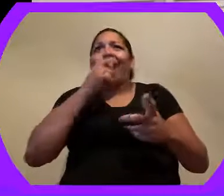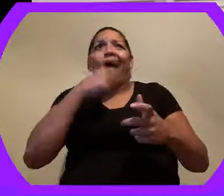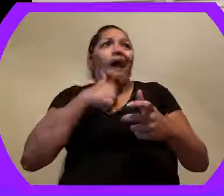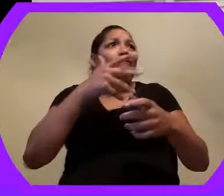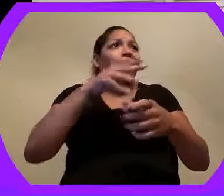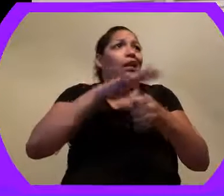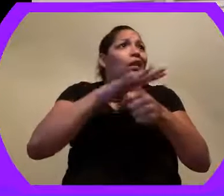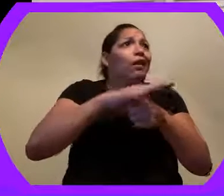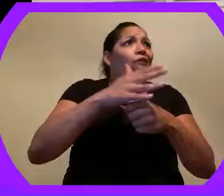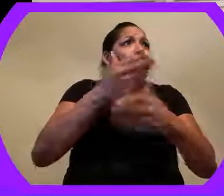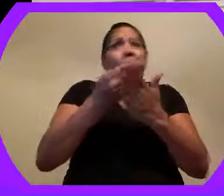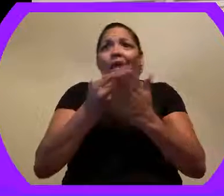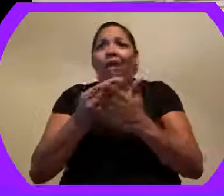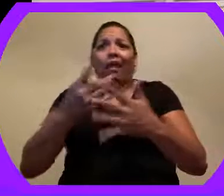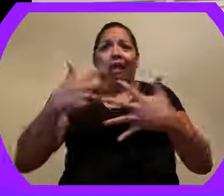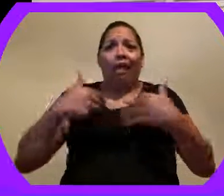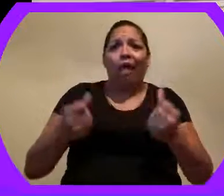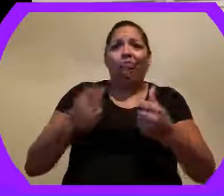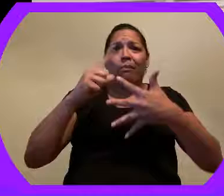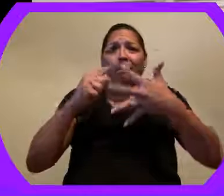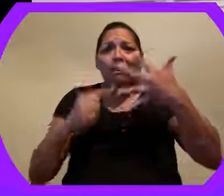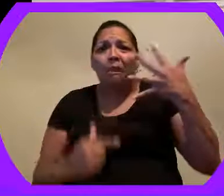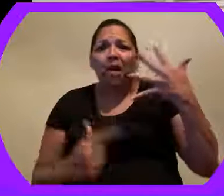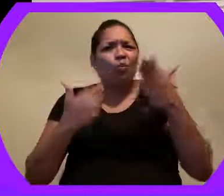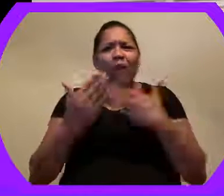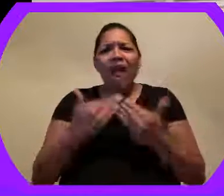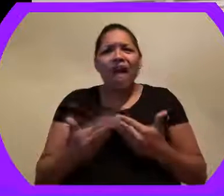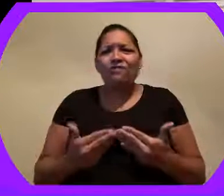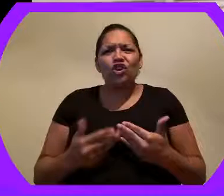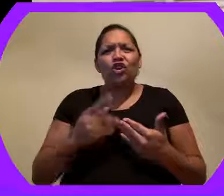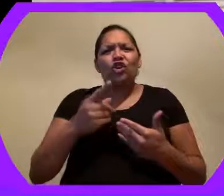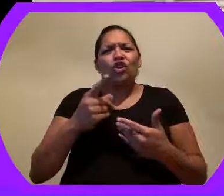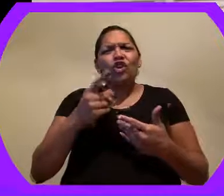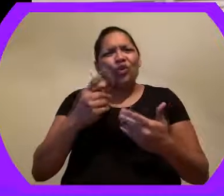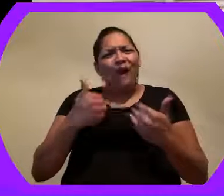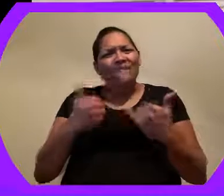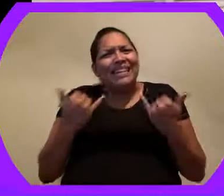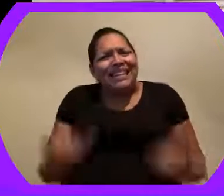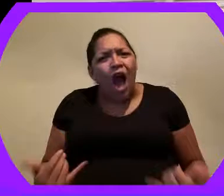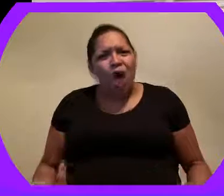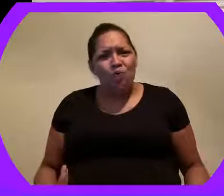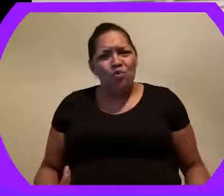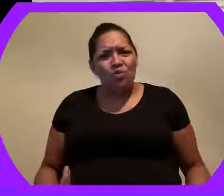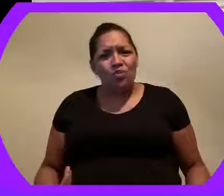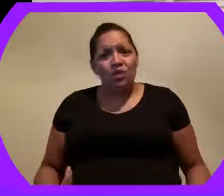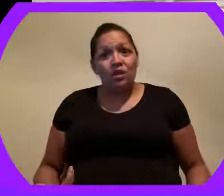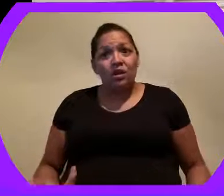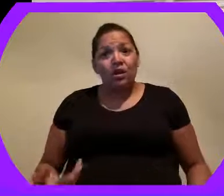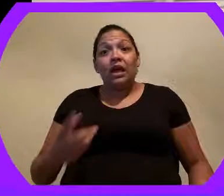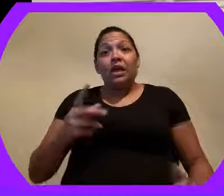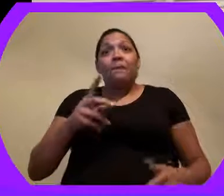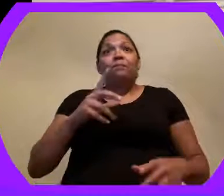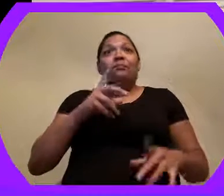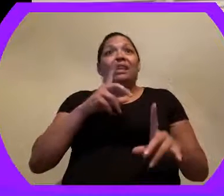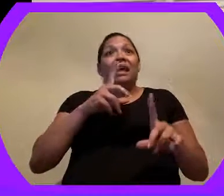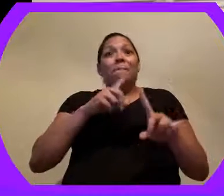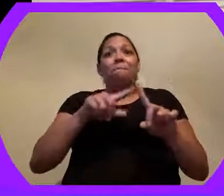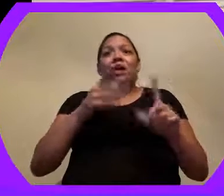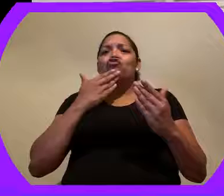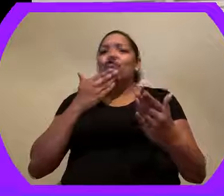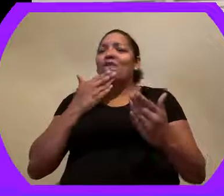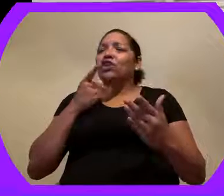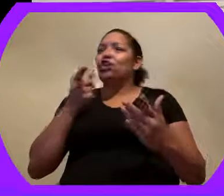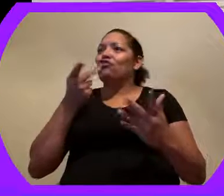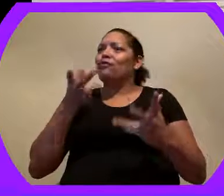right? It's some sort of lack. I don't have it now. I don't have enough money now. I don't have enough health now. I don't have all these different things. Whatever it is, I don't have it now.